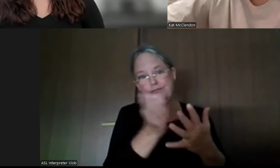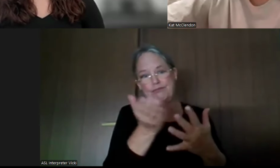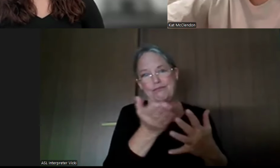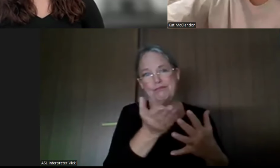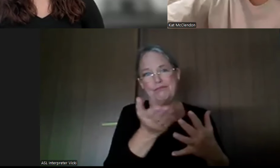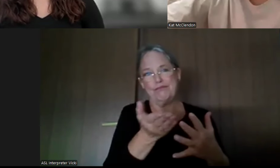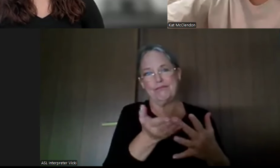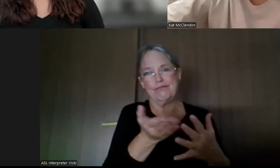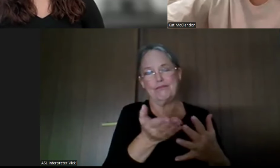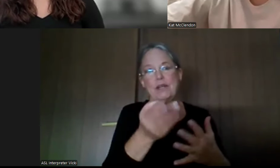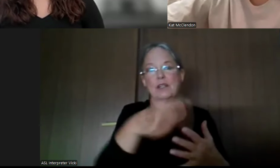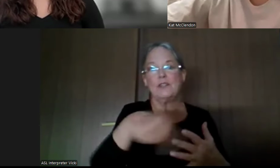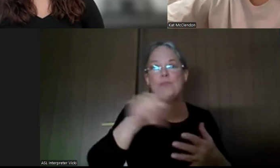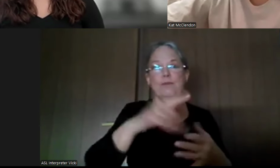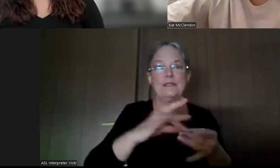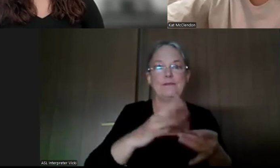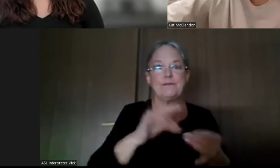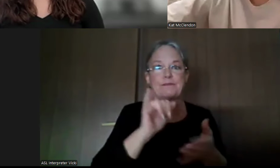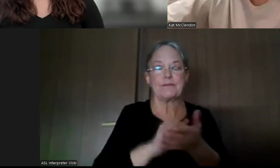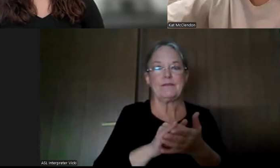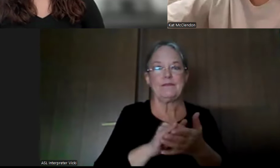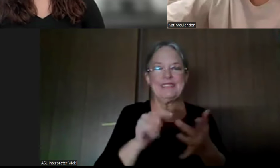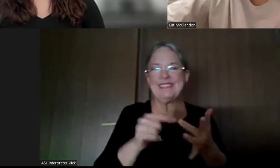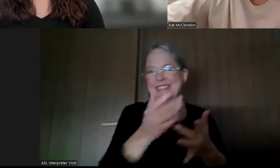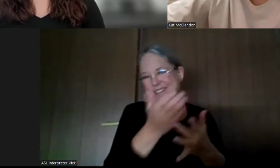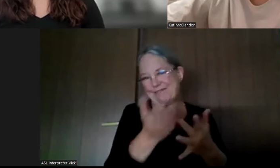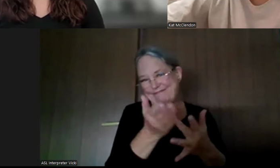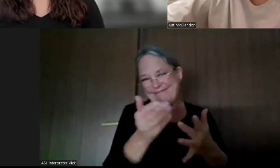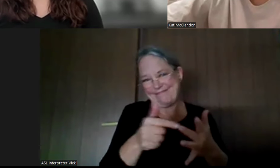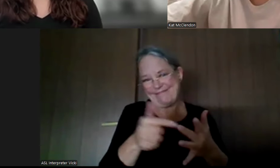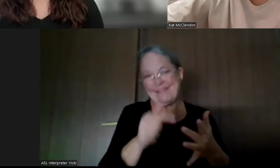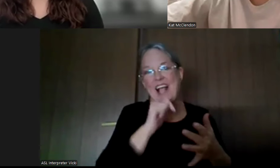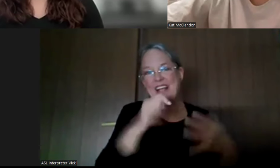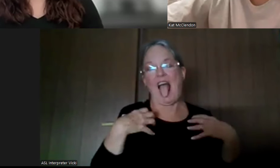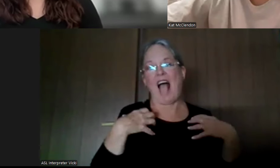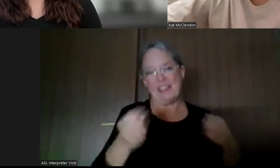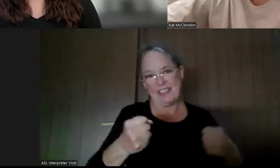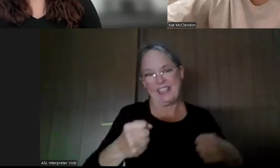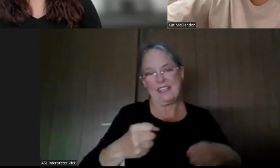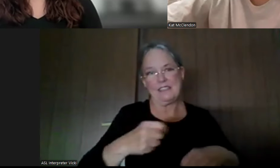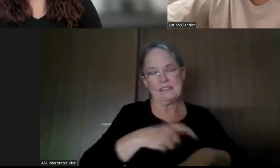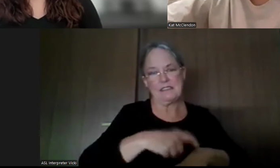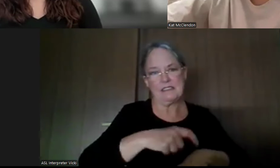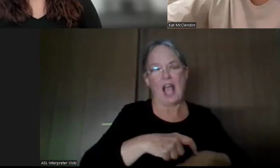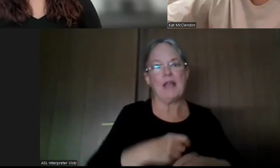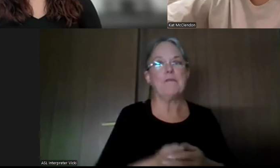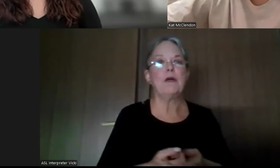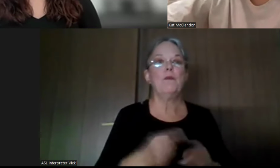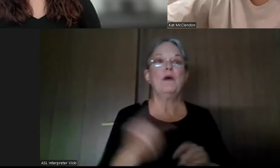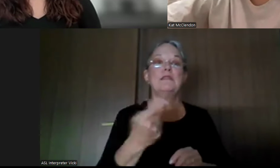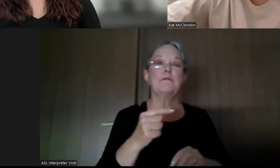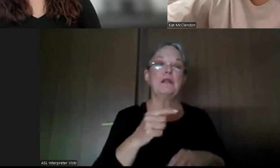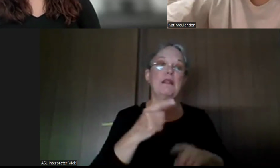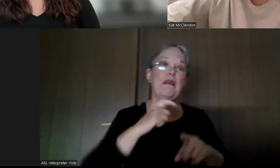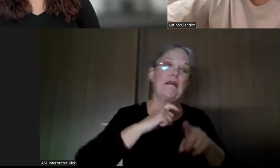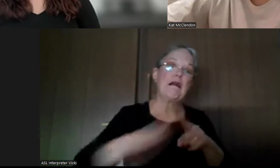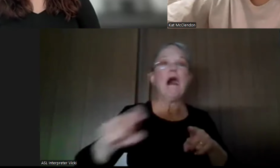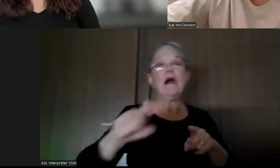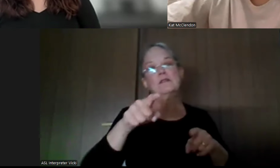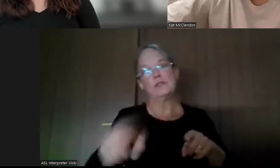what you all have been talking about, that unhealthy aspect. Am I saying once someone calls you 4 times in